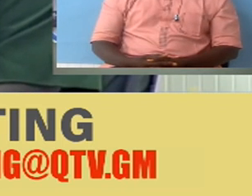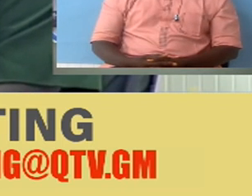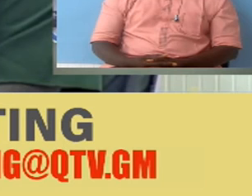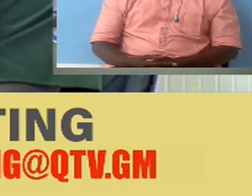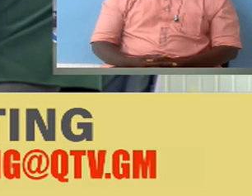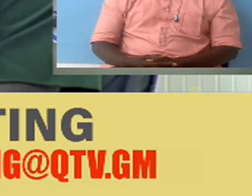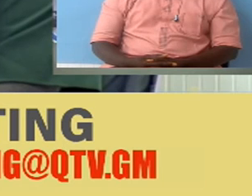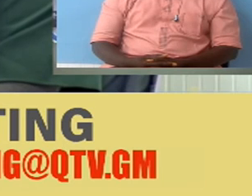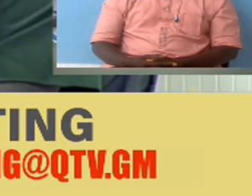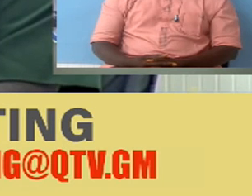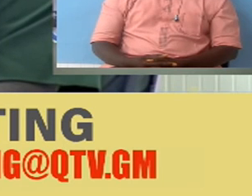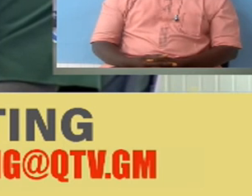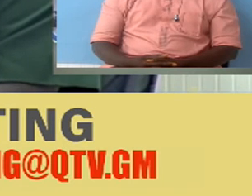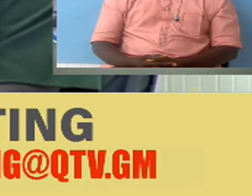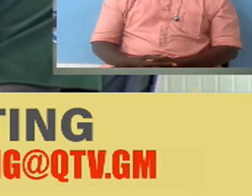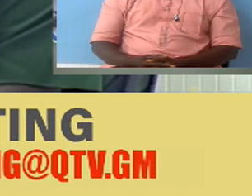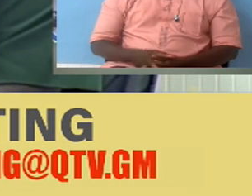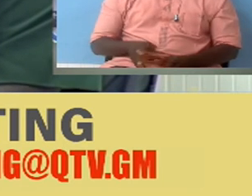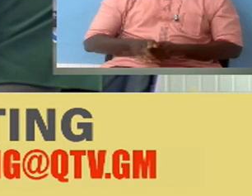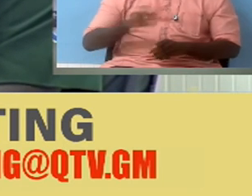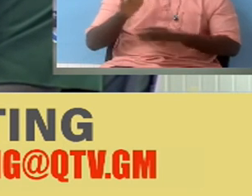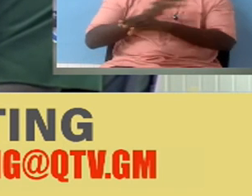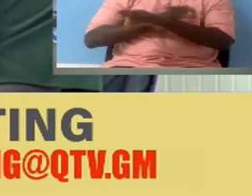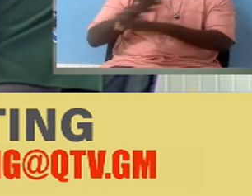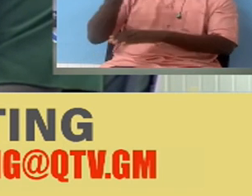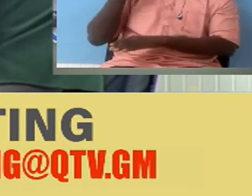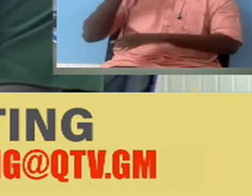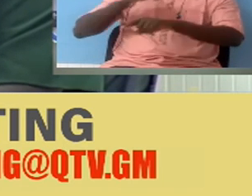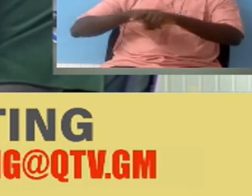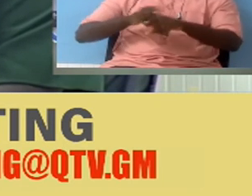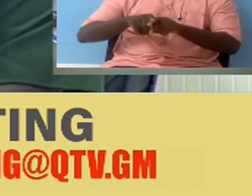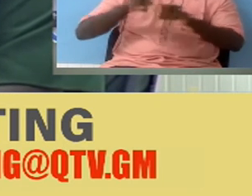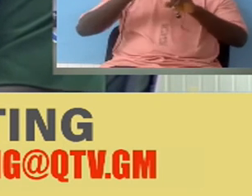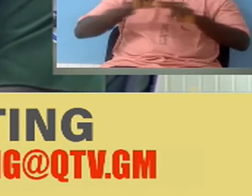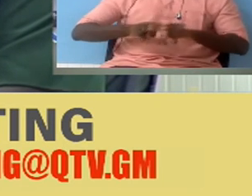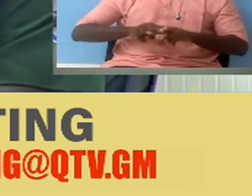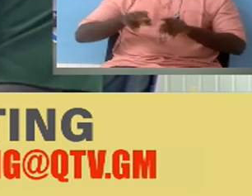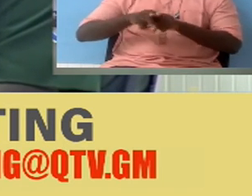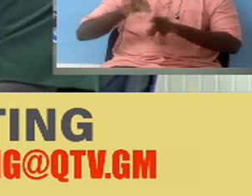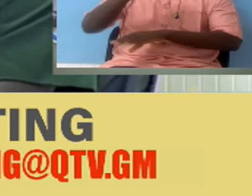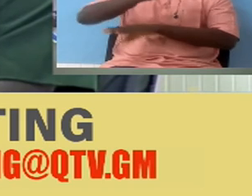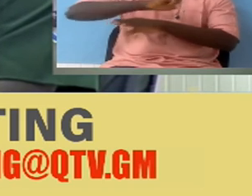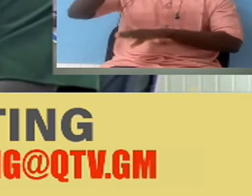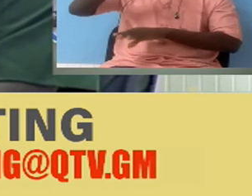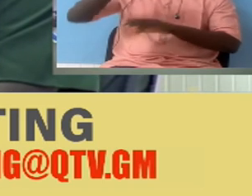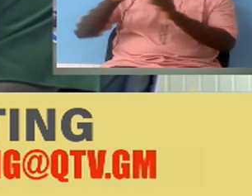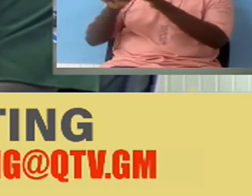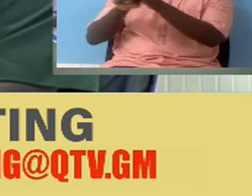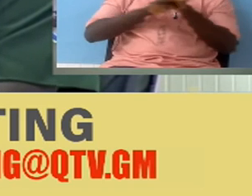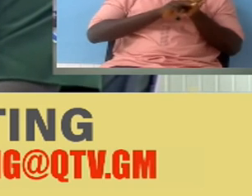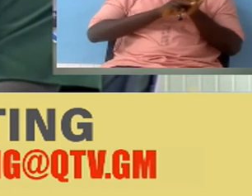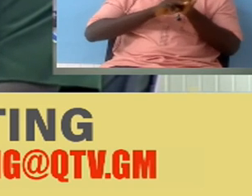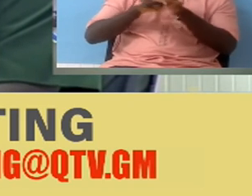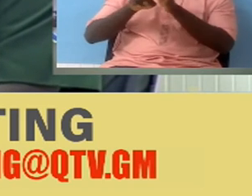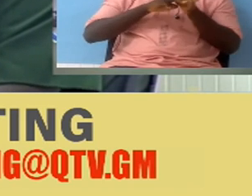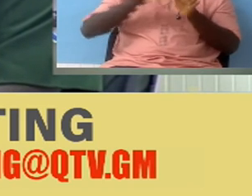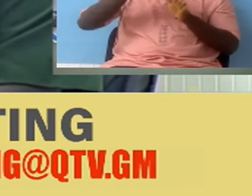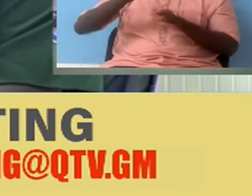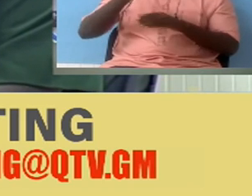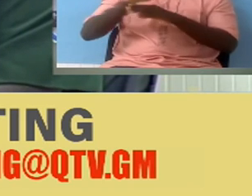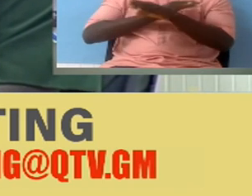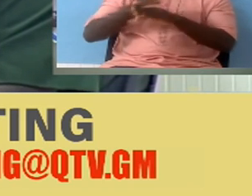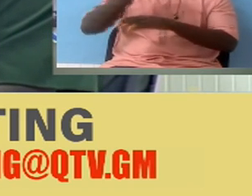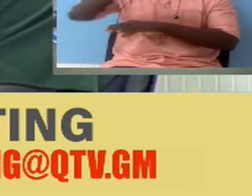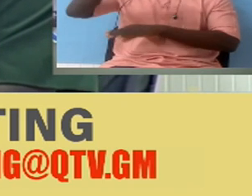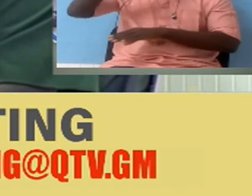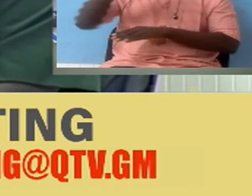1976 by 1980. During the period, I sat to the Secondary 4 Living Certificate. Jamana bobu nak ma jël natum xam xam dañu wax